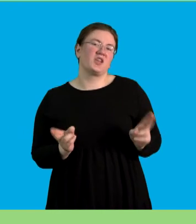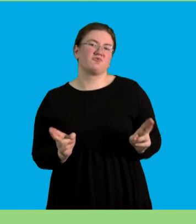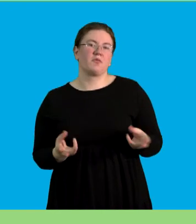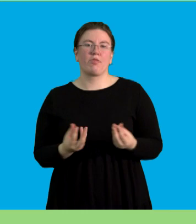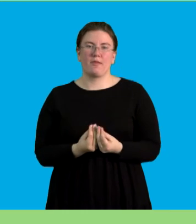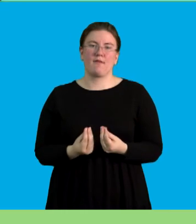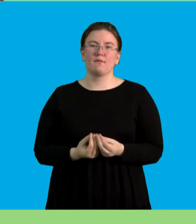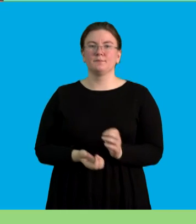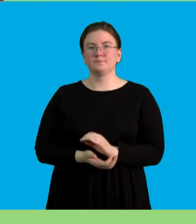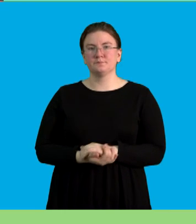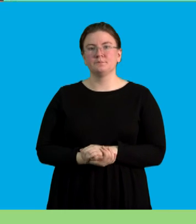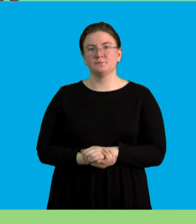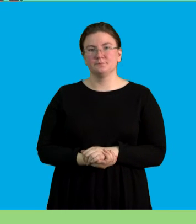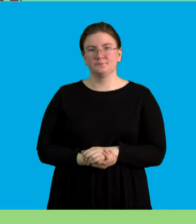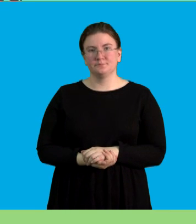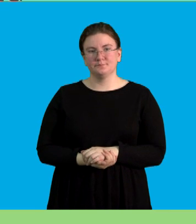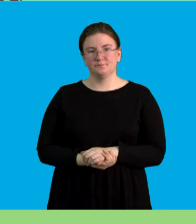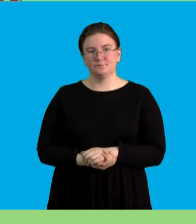That is also a natural factor.